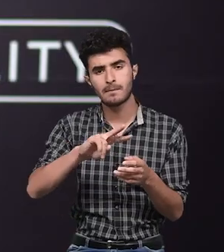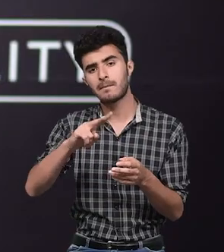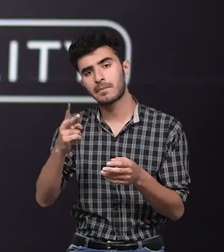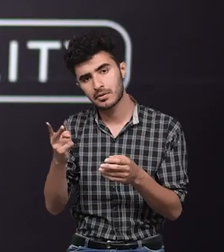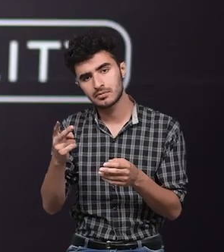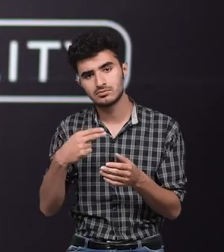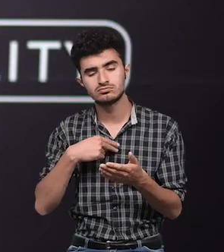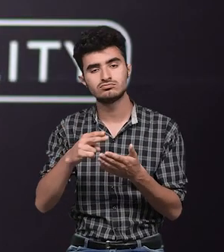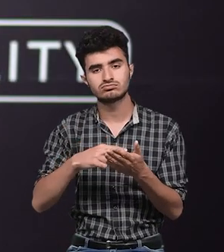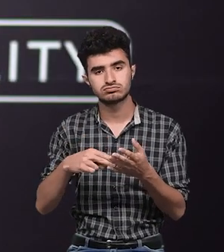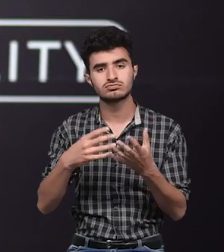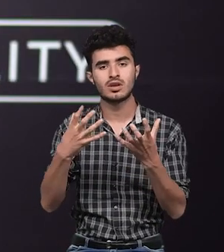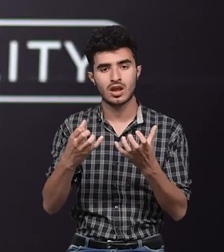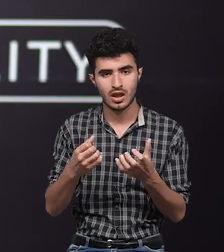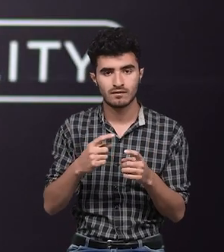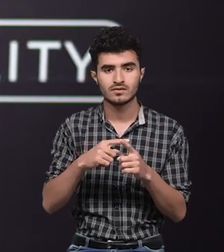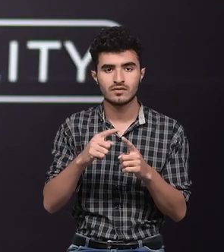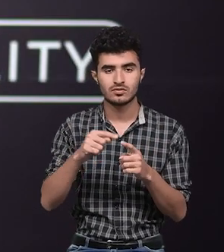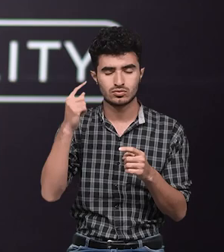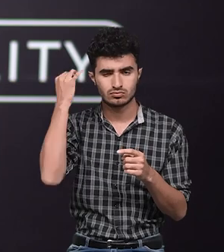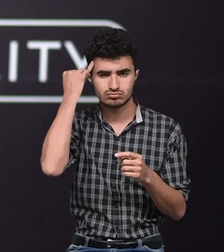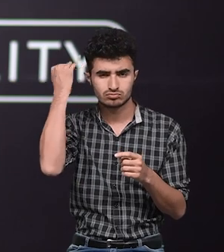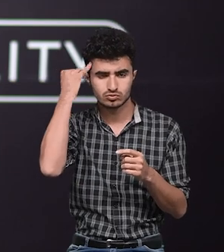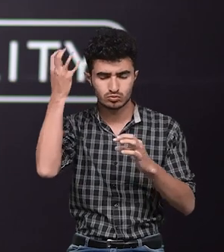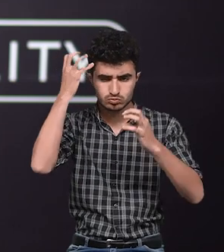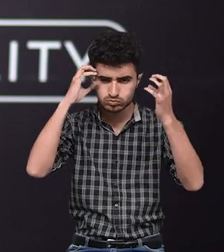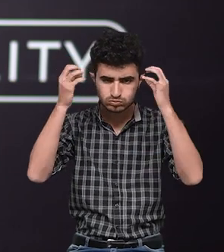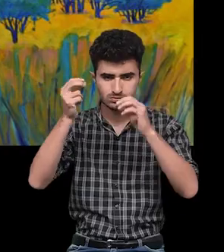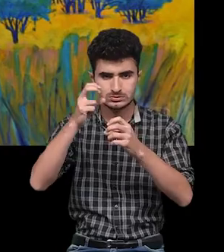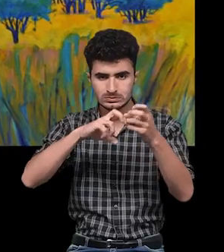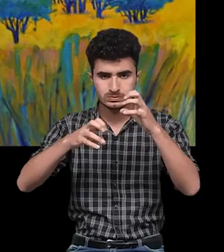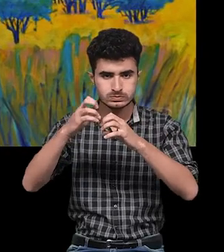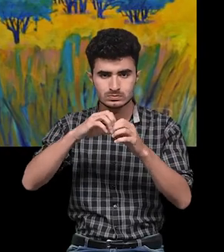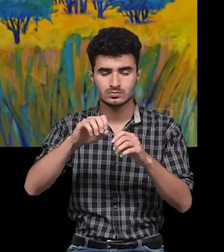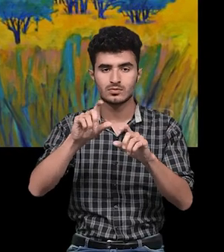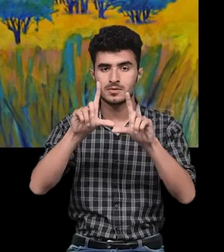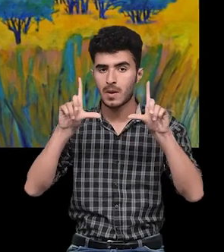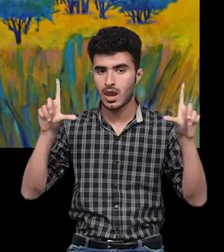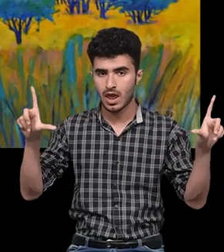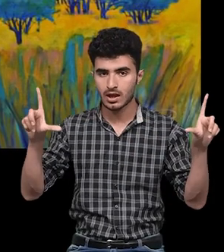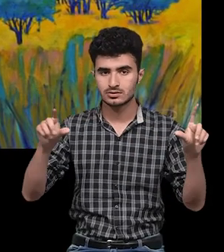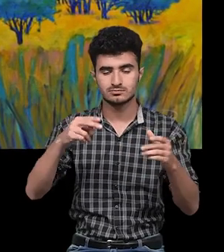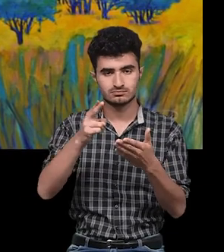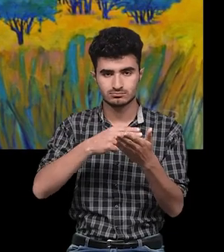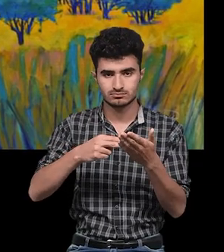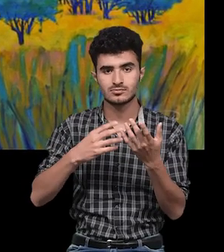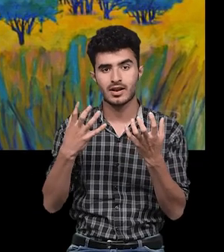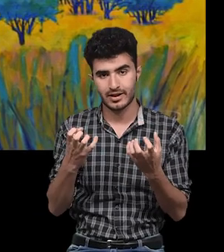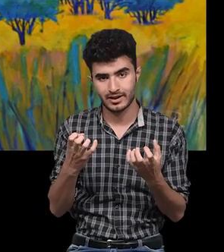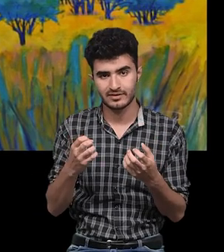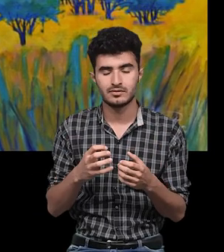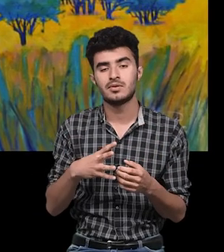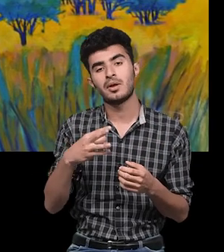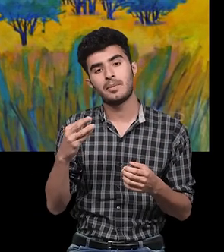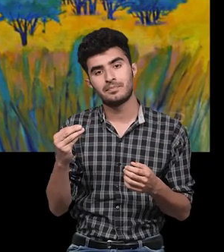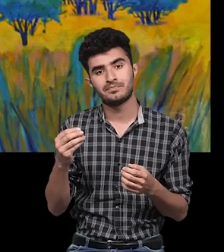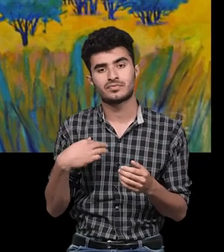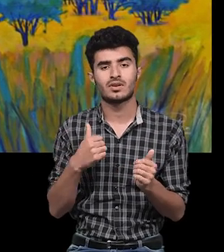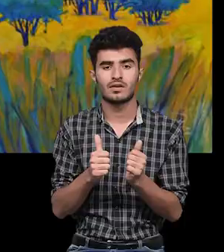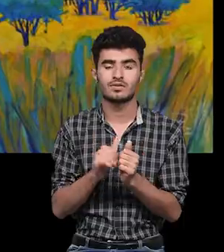a lot of conceptual work, a lot of conceptual landscapes. So with that, I'd like to